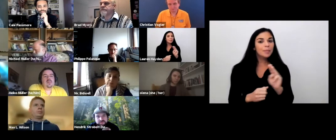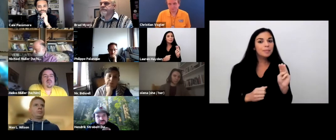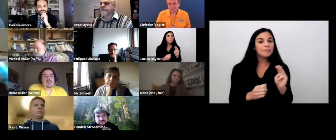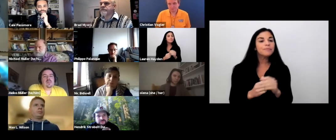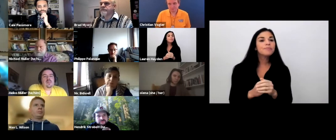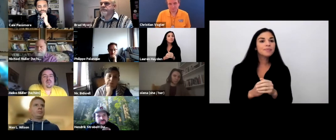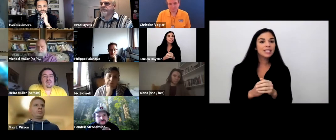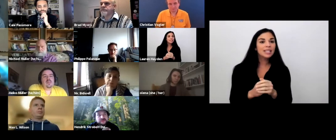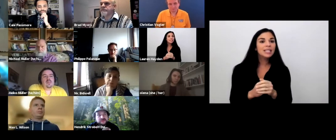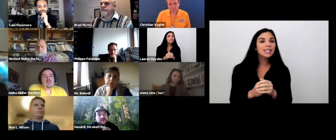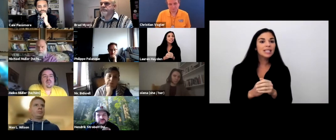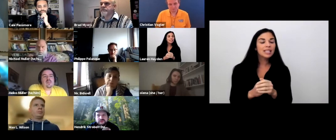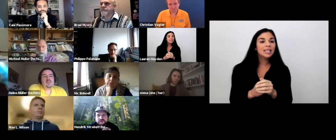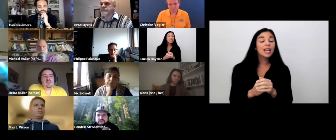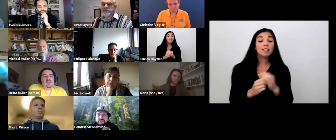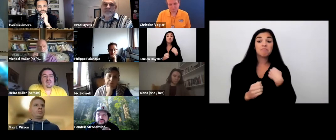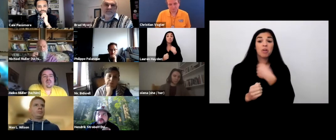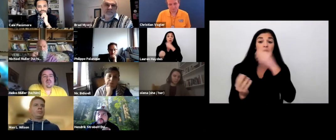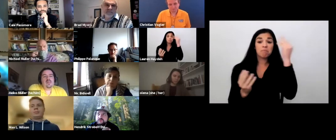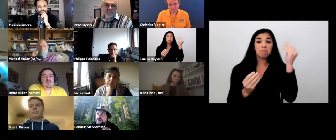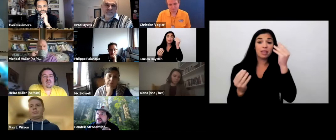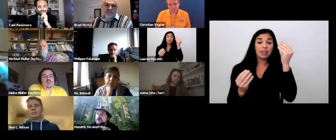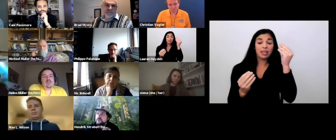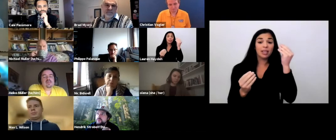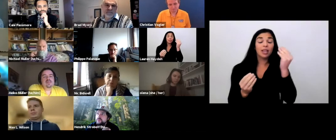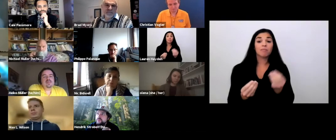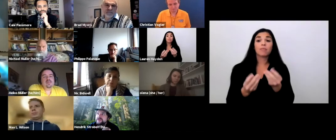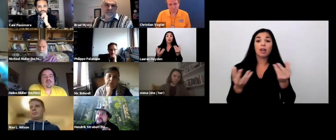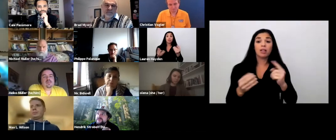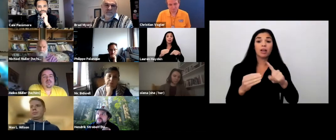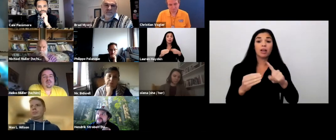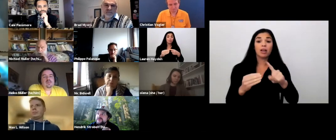And we were thinking a lot around